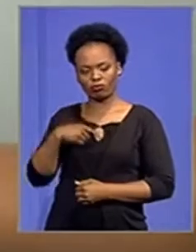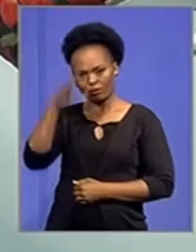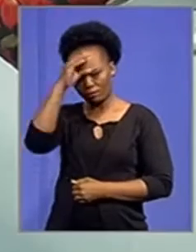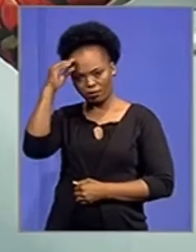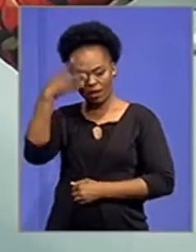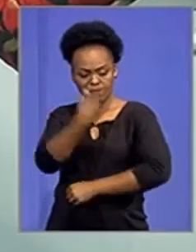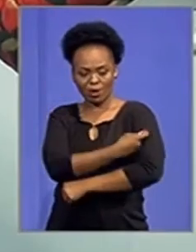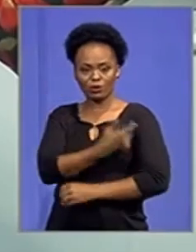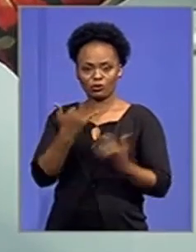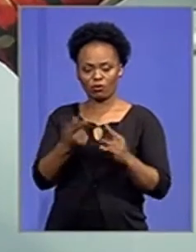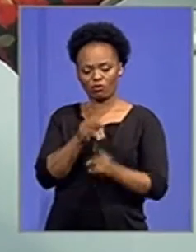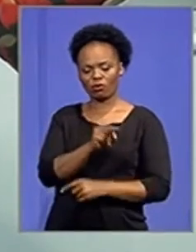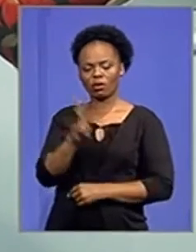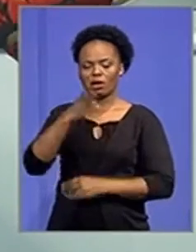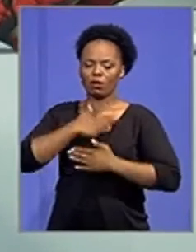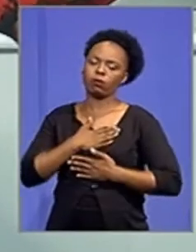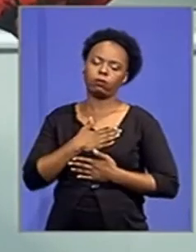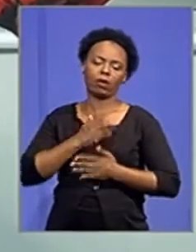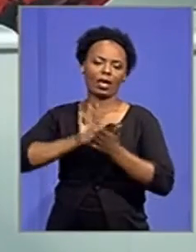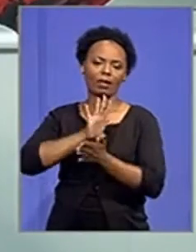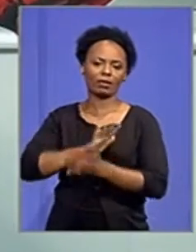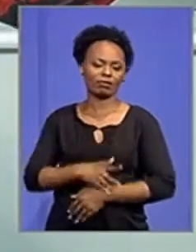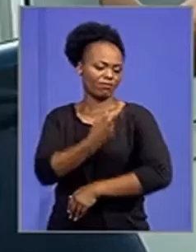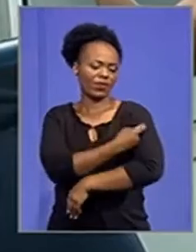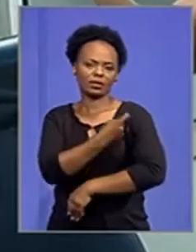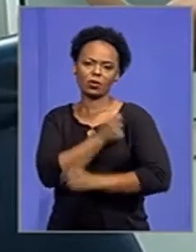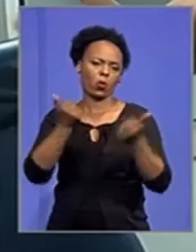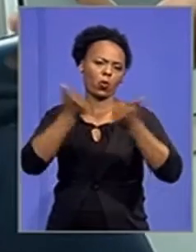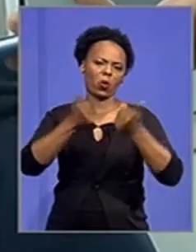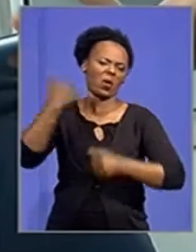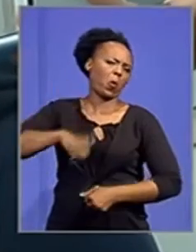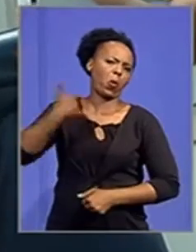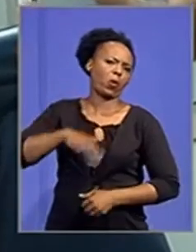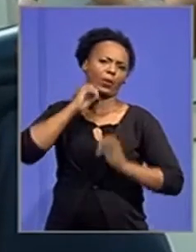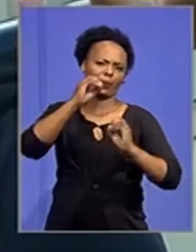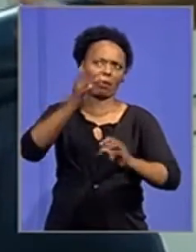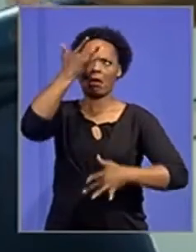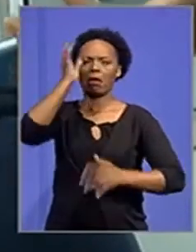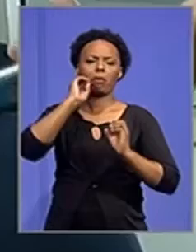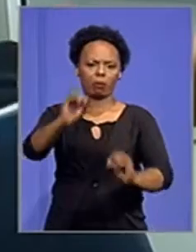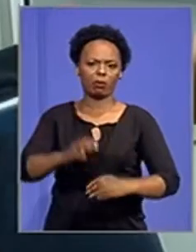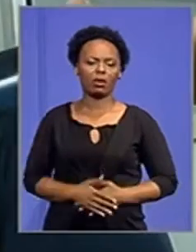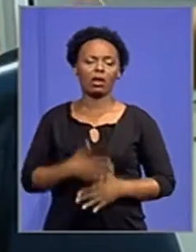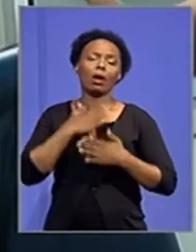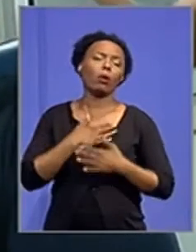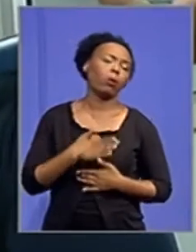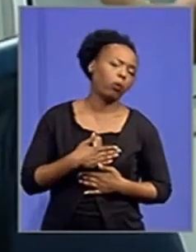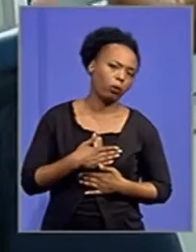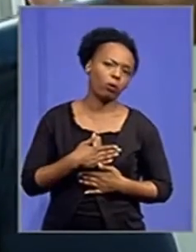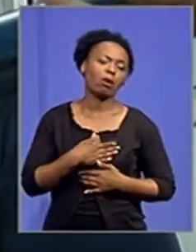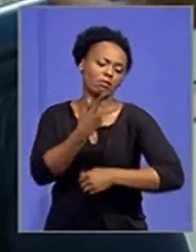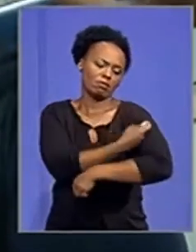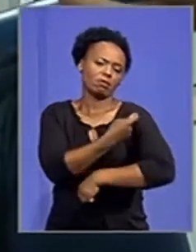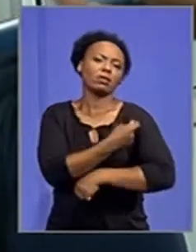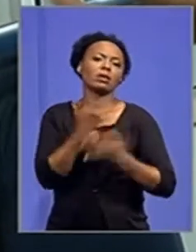thabile. Vaccine e tsamaile sentle, ha gona di pain, ha gona nix. Ke ikutlwa ke le relieved gore ke tlhabile because ke a dumela gore this